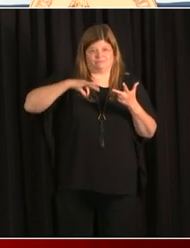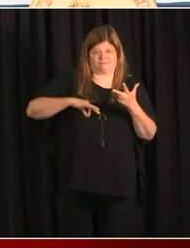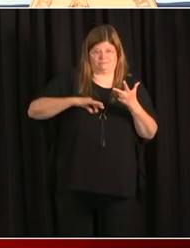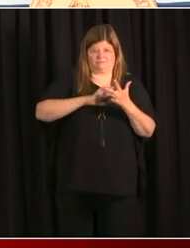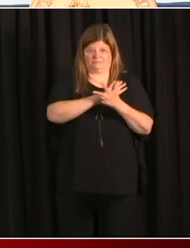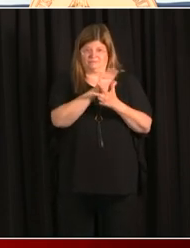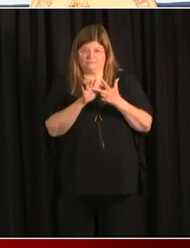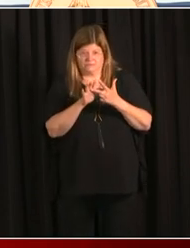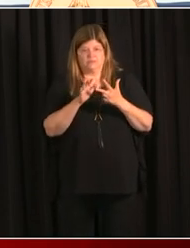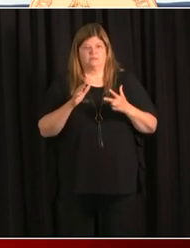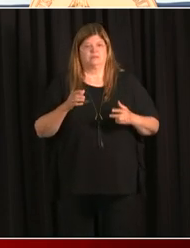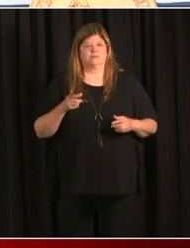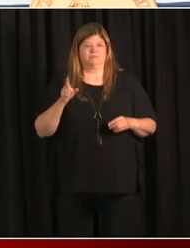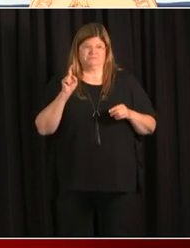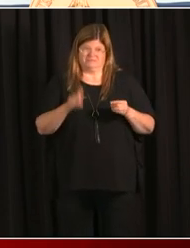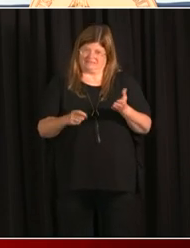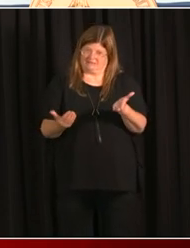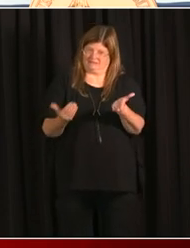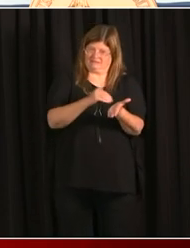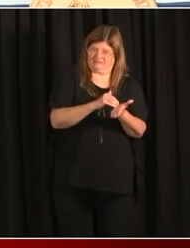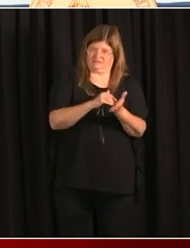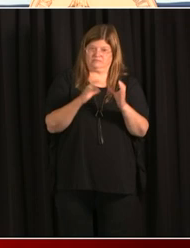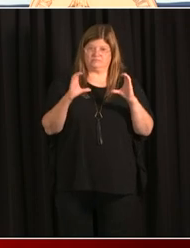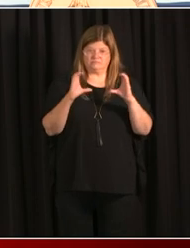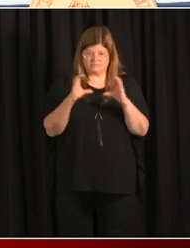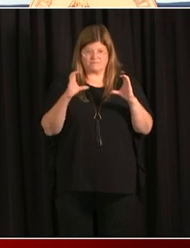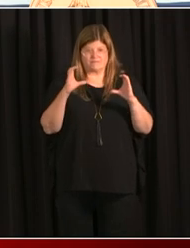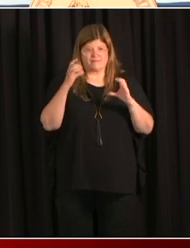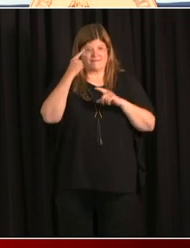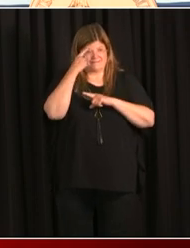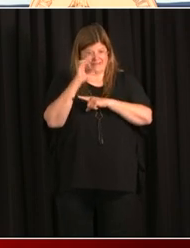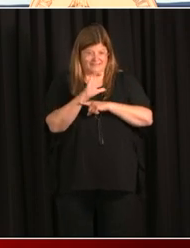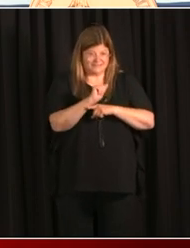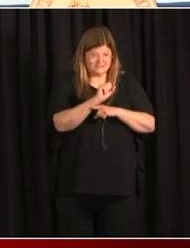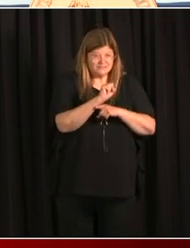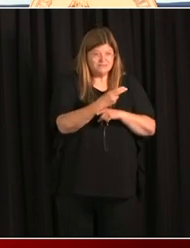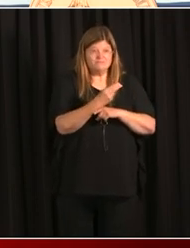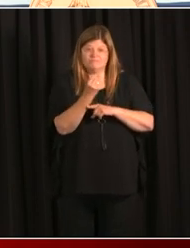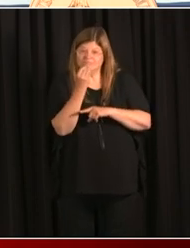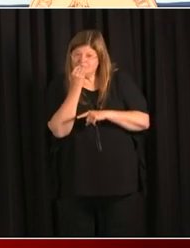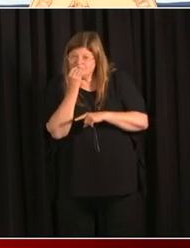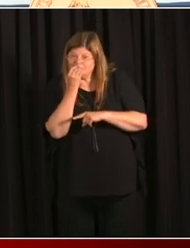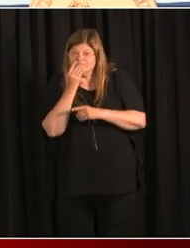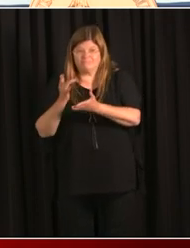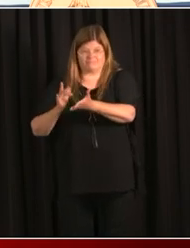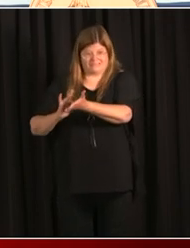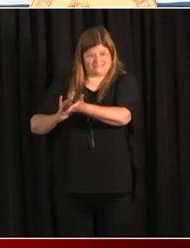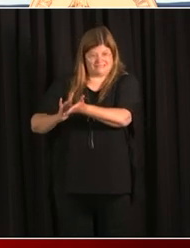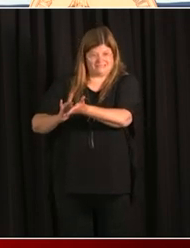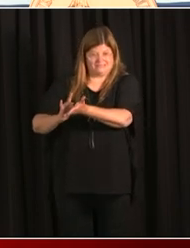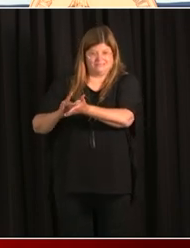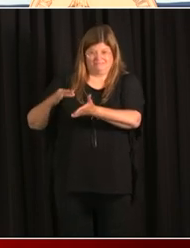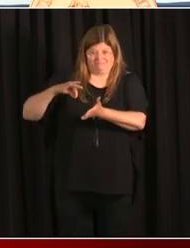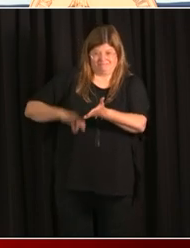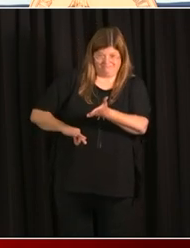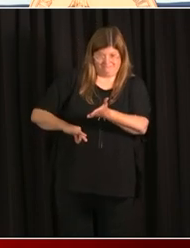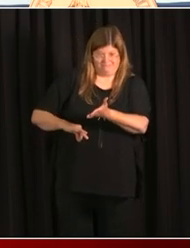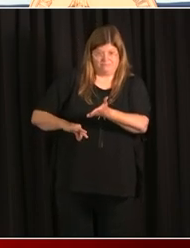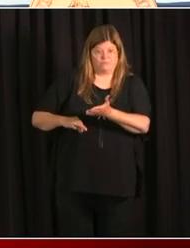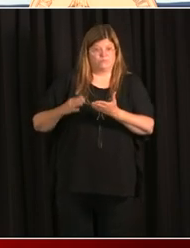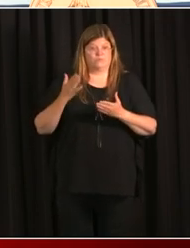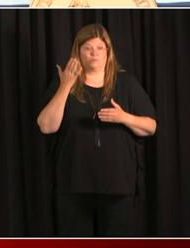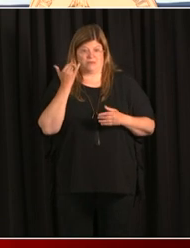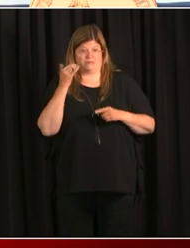or recertify for cash, food, and medical benefits. Because the U.S. Department